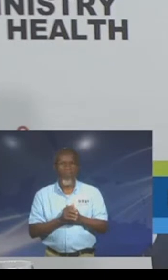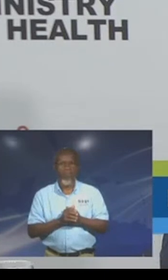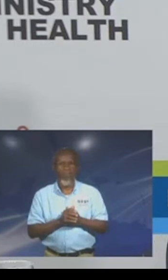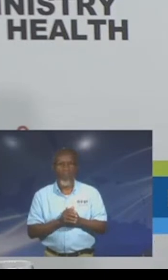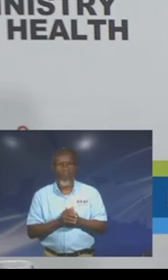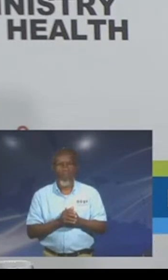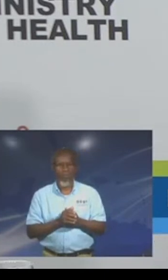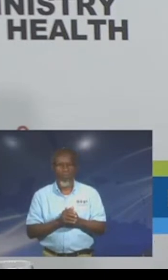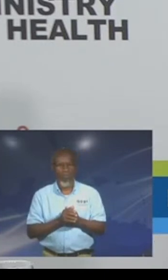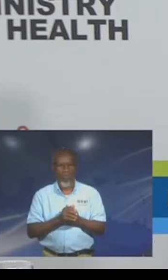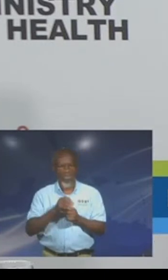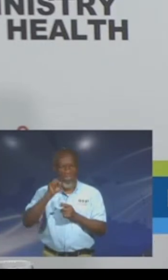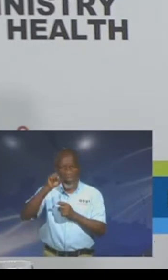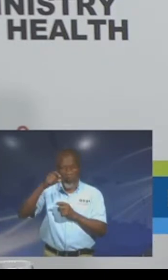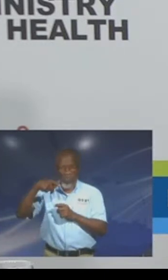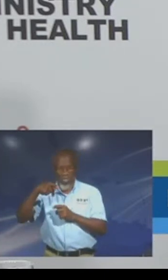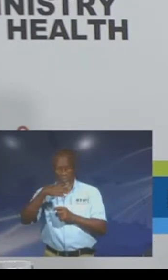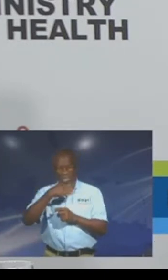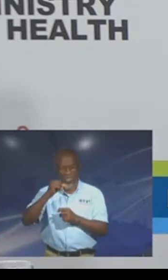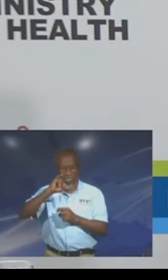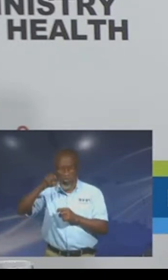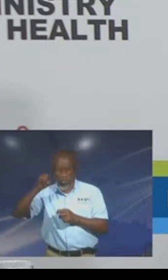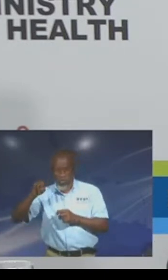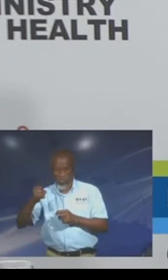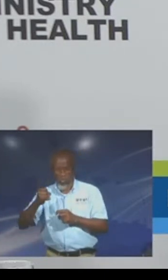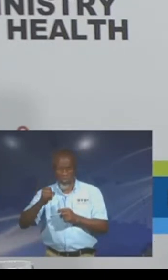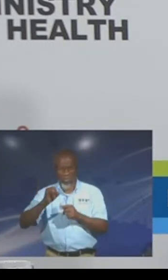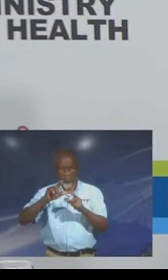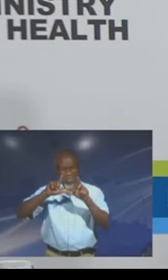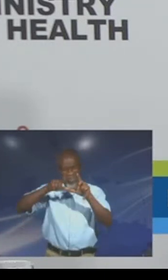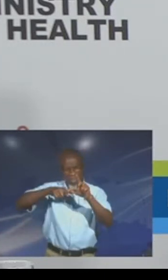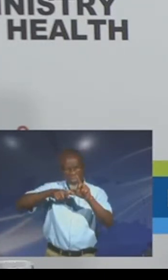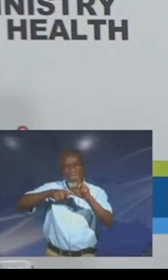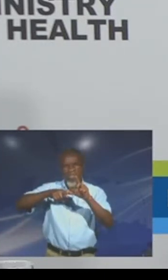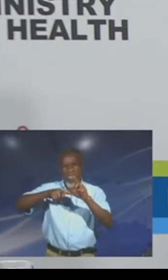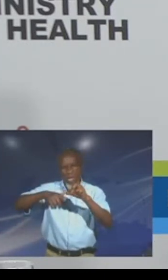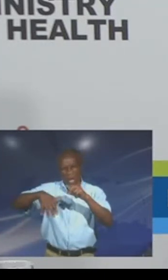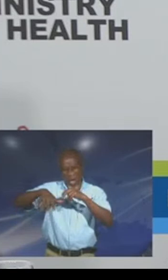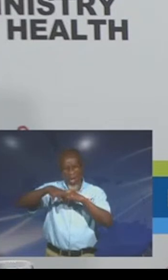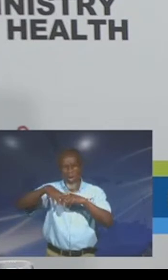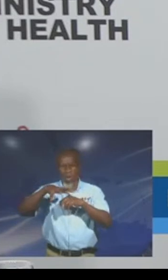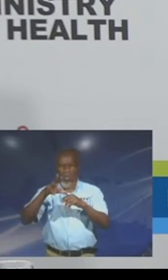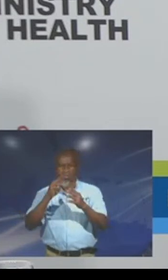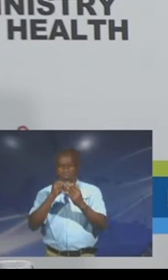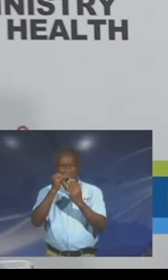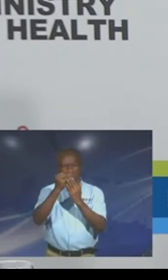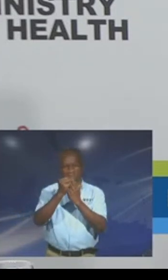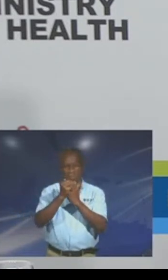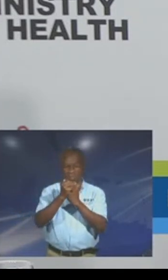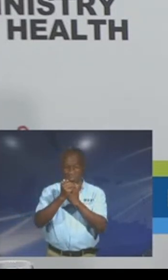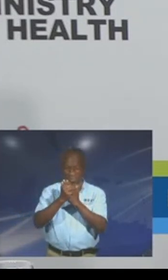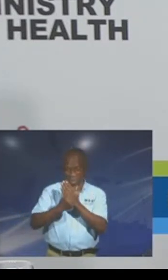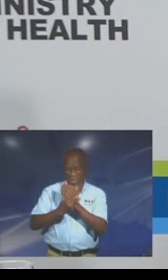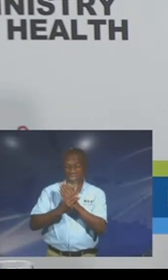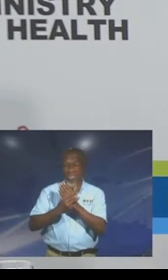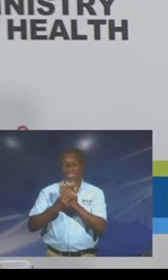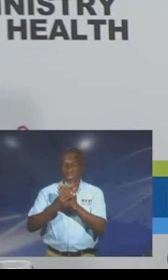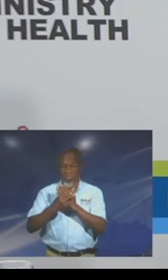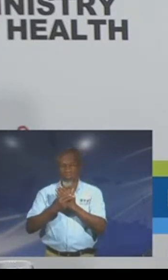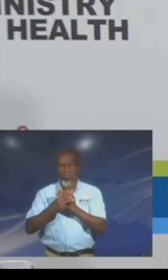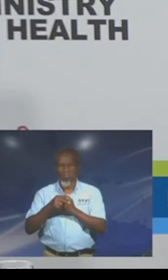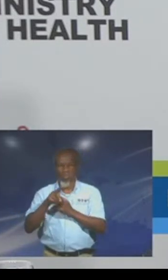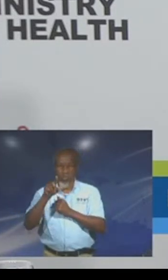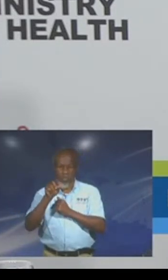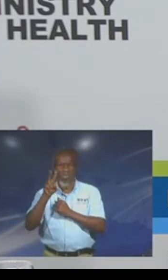and Johnson & Johnson expiring around March 2023. And given the current rate of